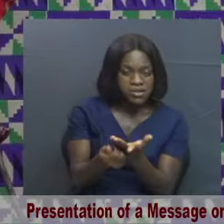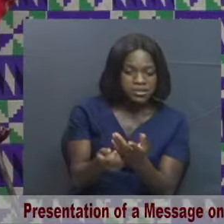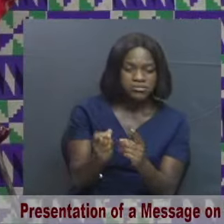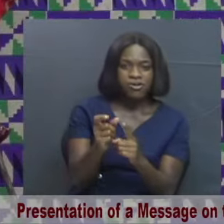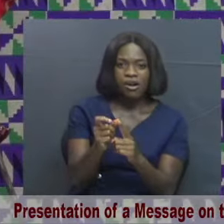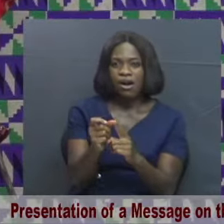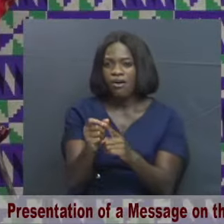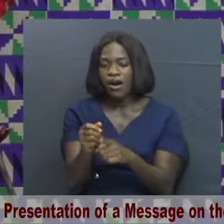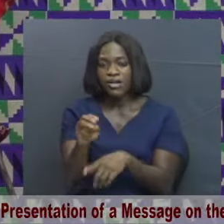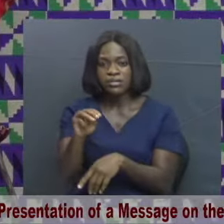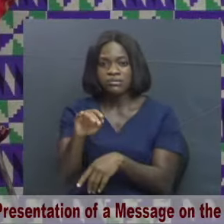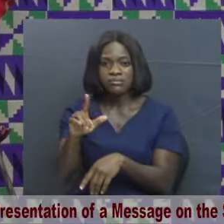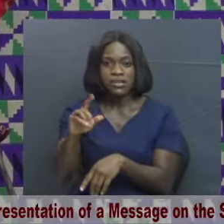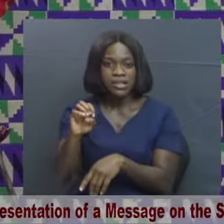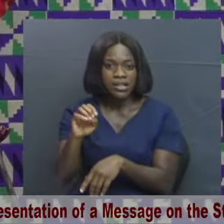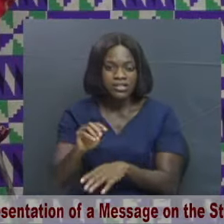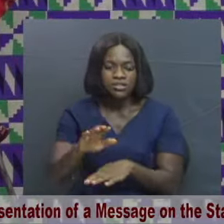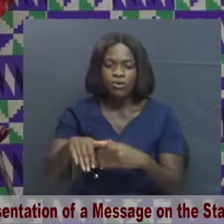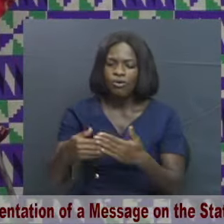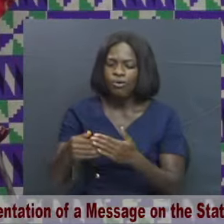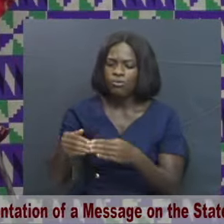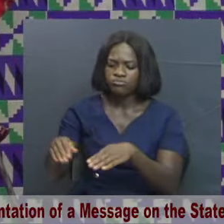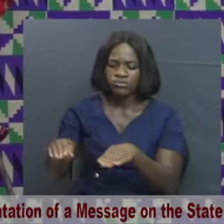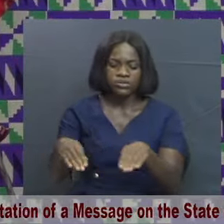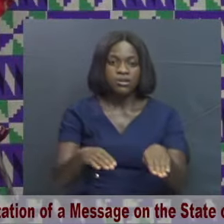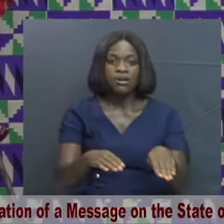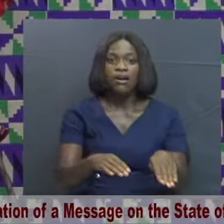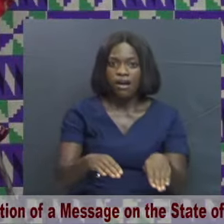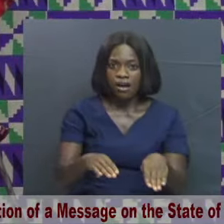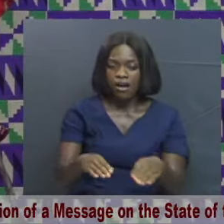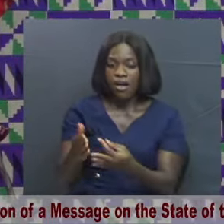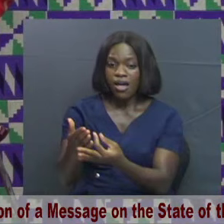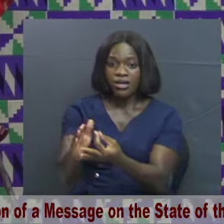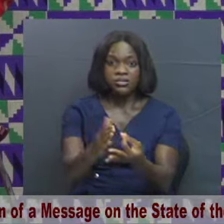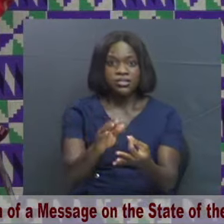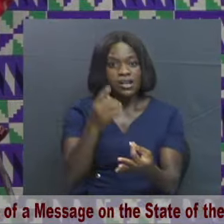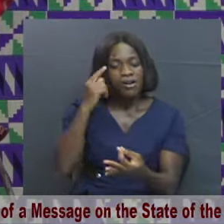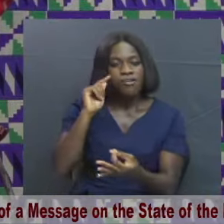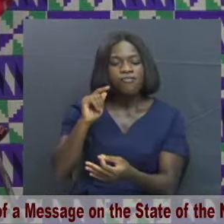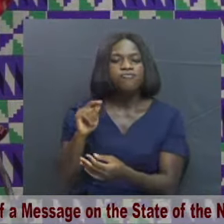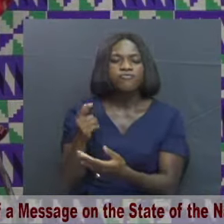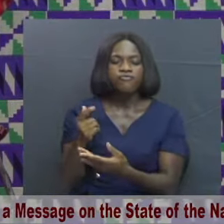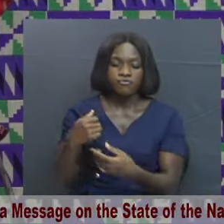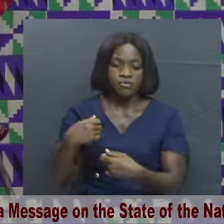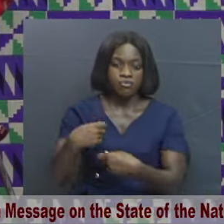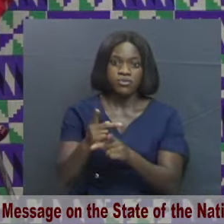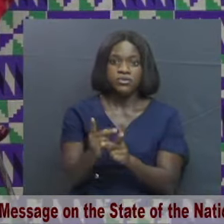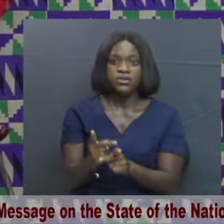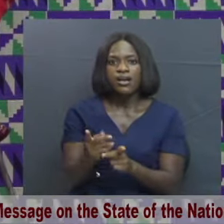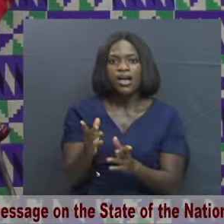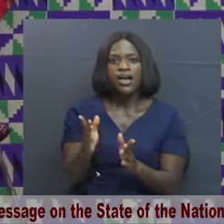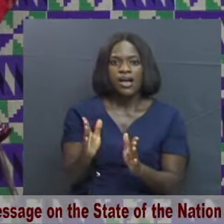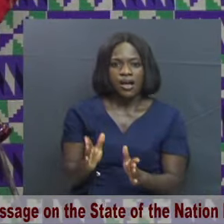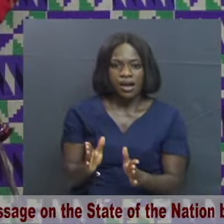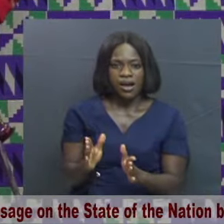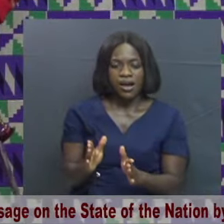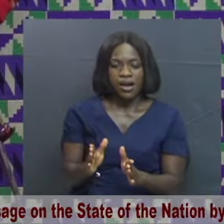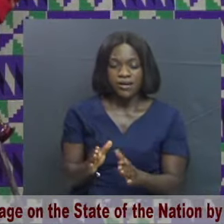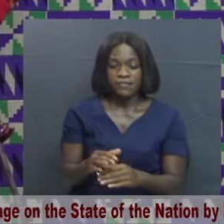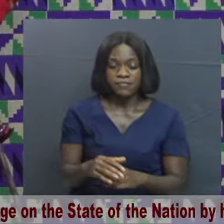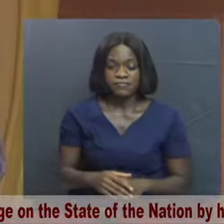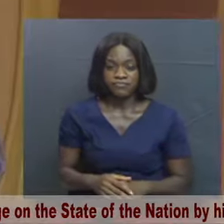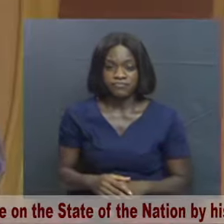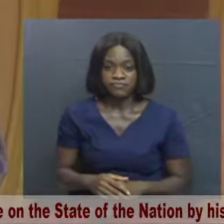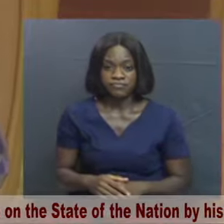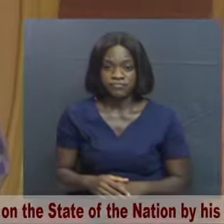Millers have been distributed to Farmers protesters processors and mechanization service providers on